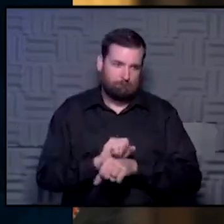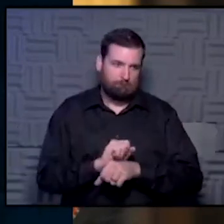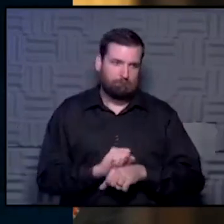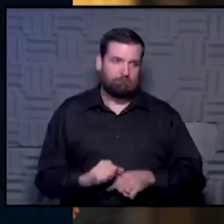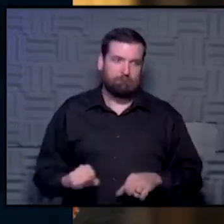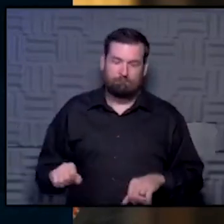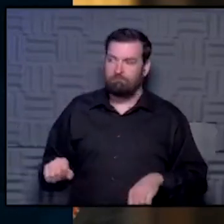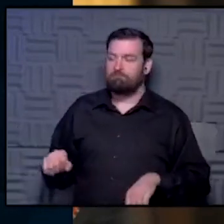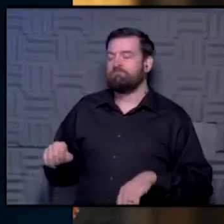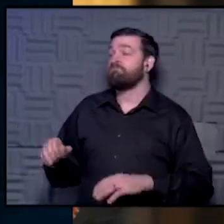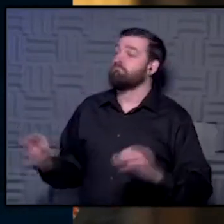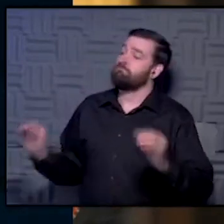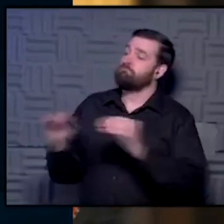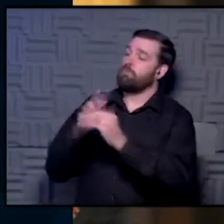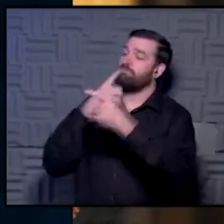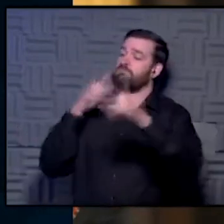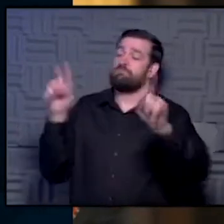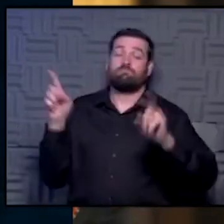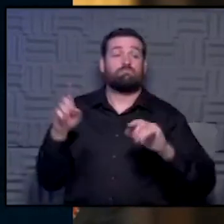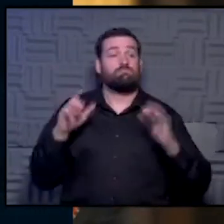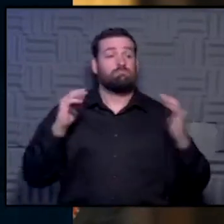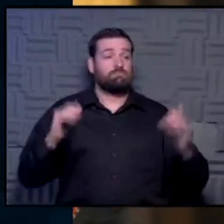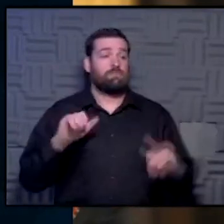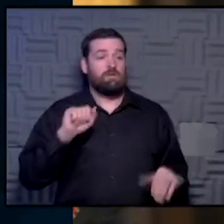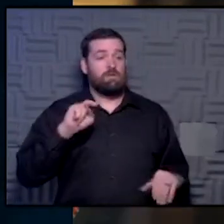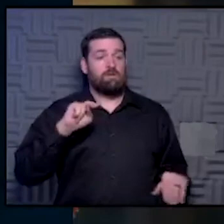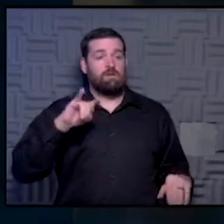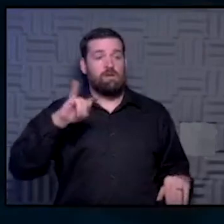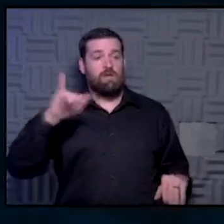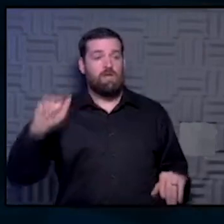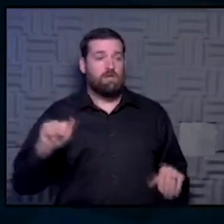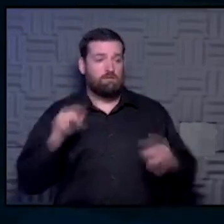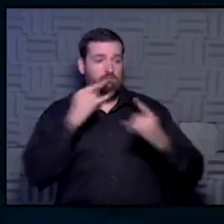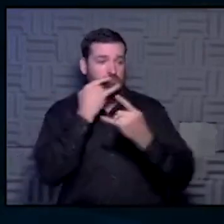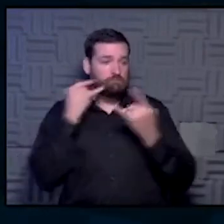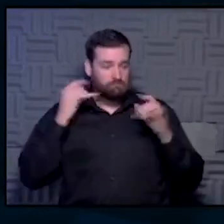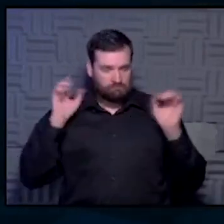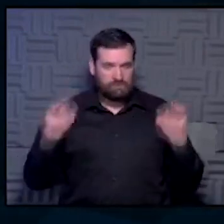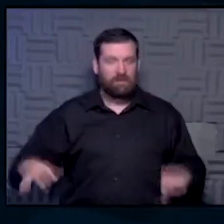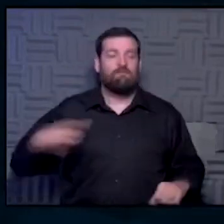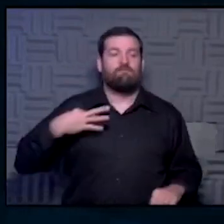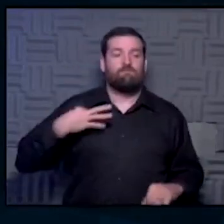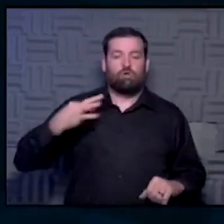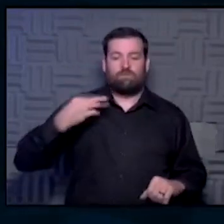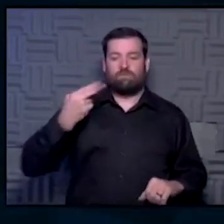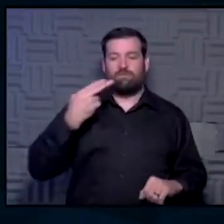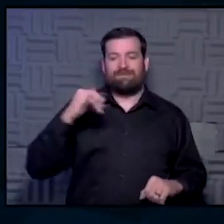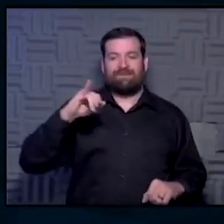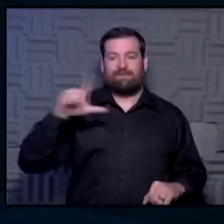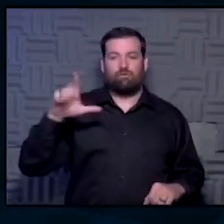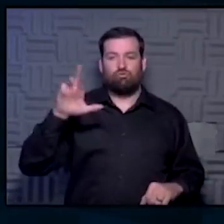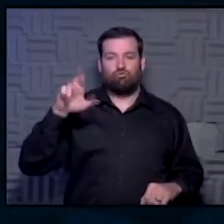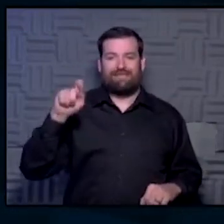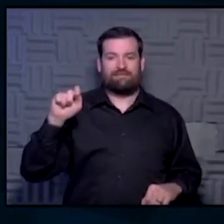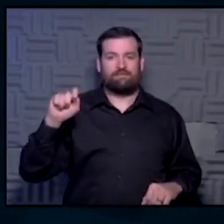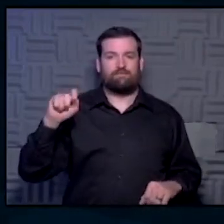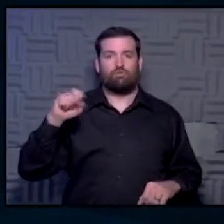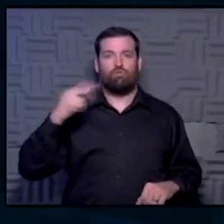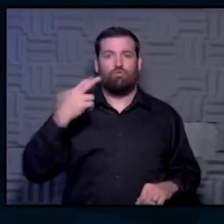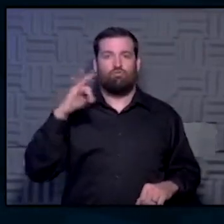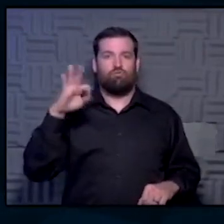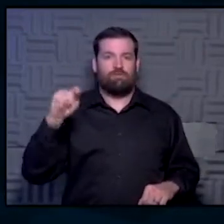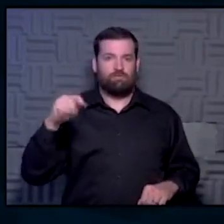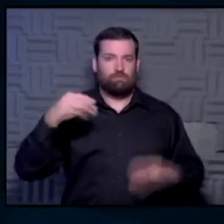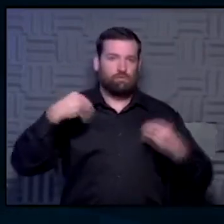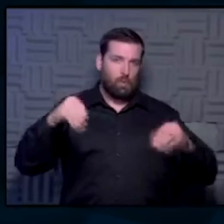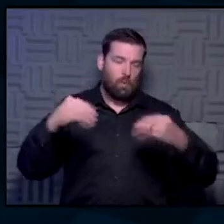over the nose. That'll be that much more helpful. Here is Anita showing how a mask wearing allows her to volunteer at the Hillcrest Thrift Store, which is a special